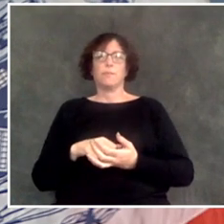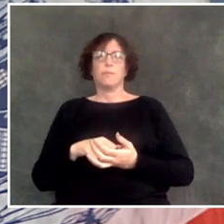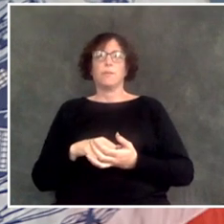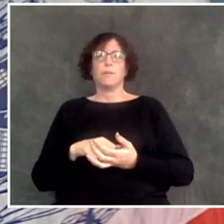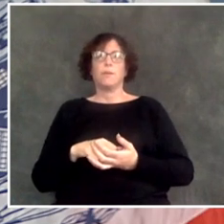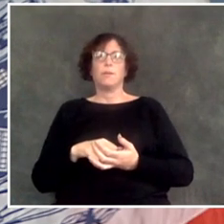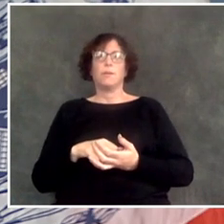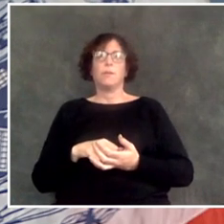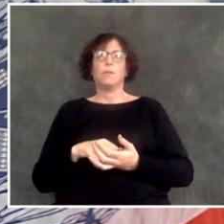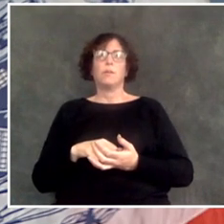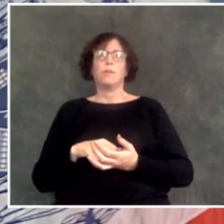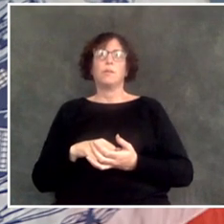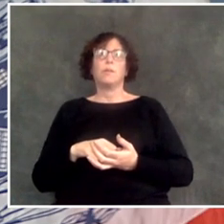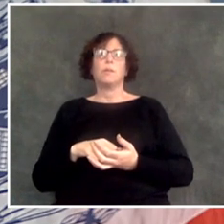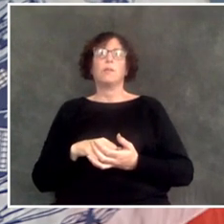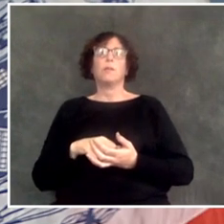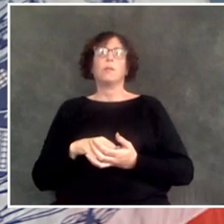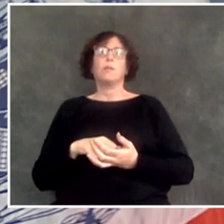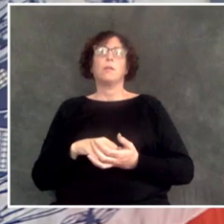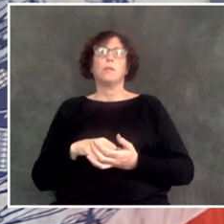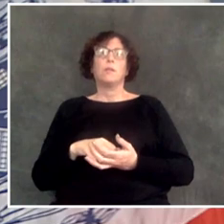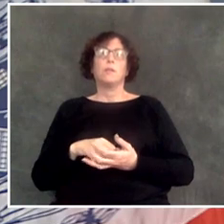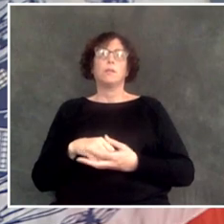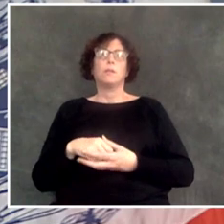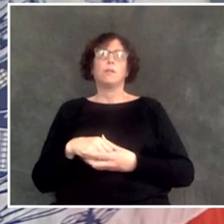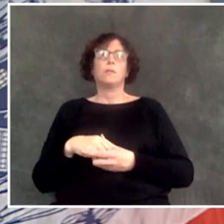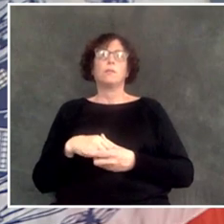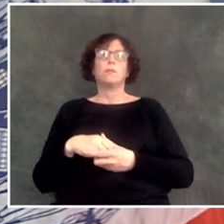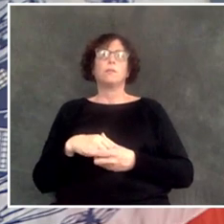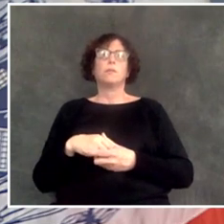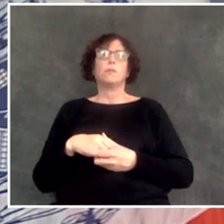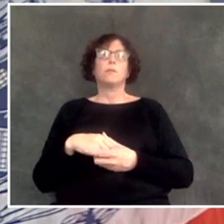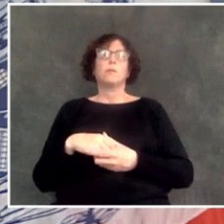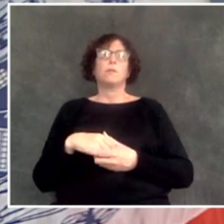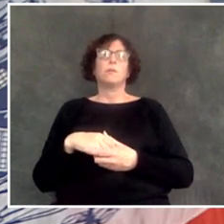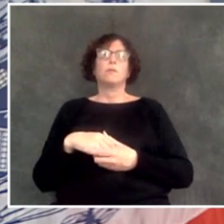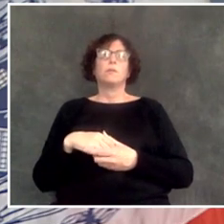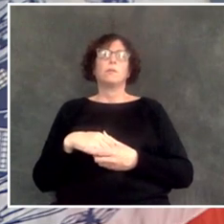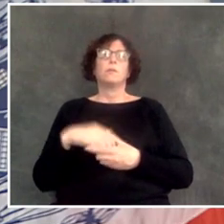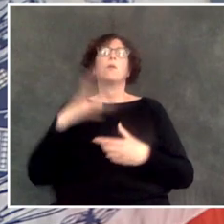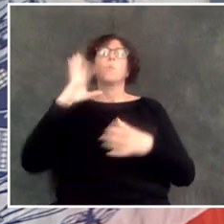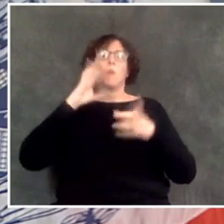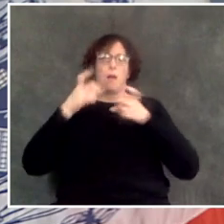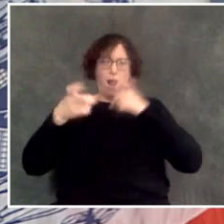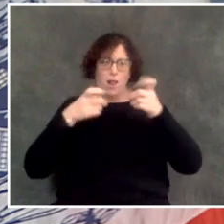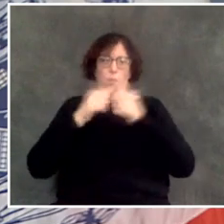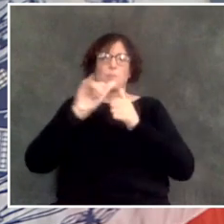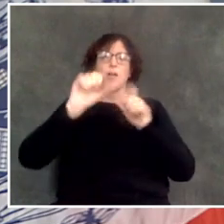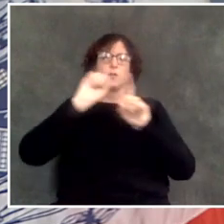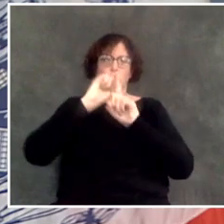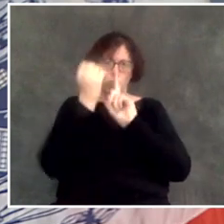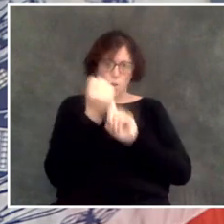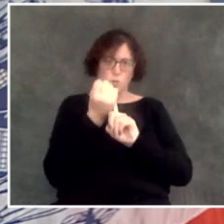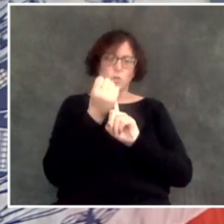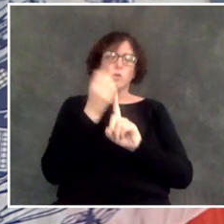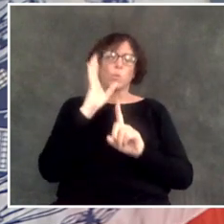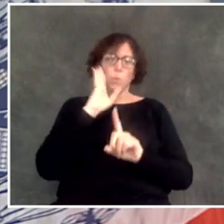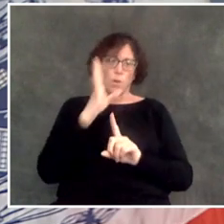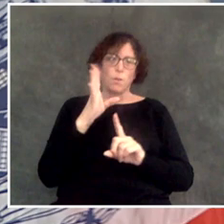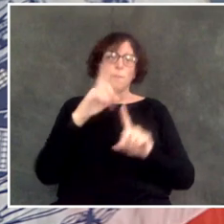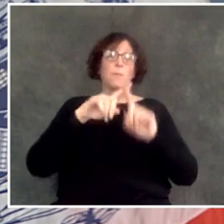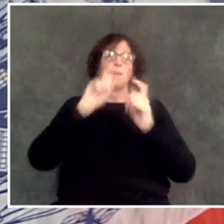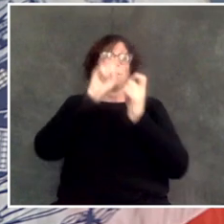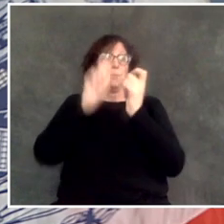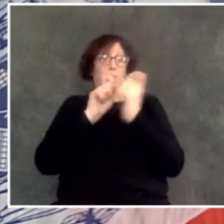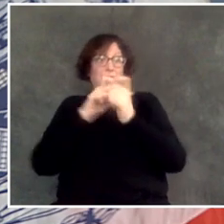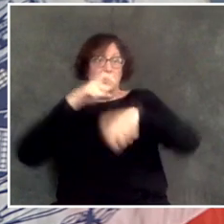ability to handle this, but to the question of the certificates and the timing, we'll get back to you on that. I'll take the occasion, Anna,